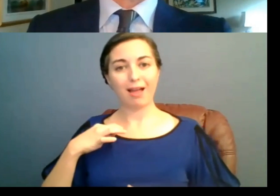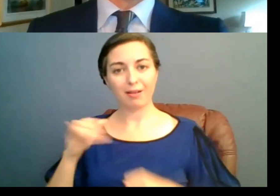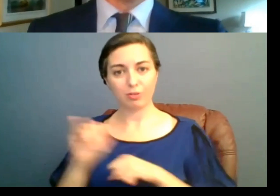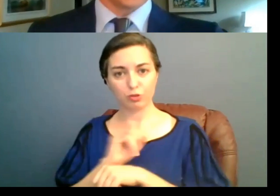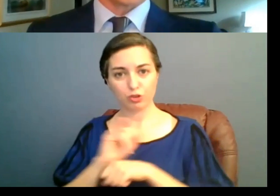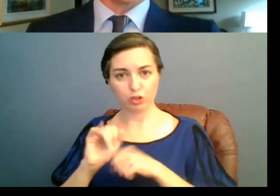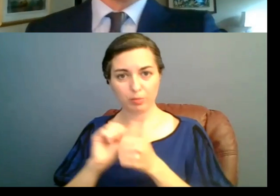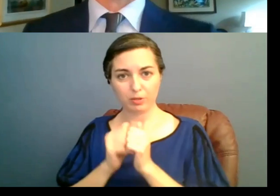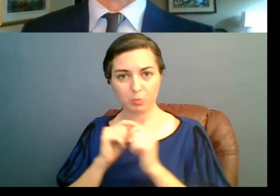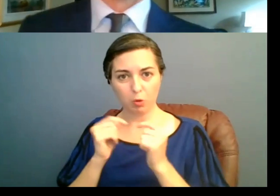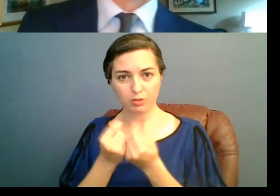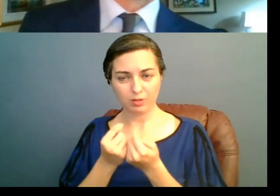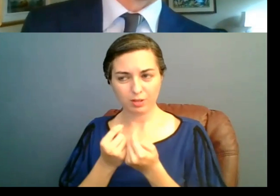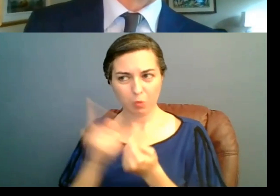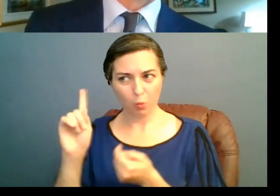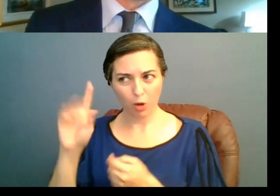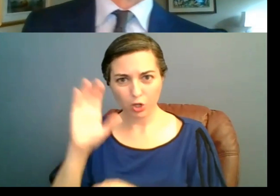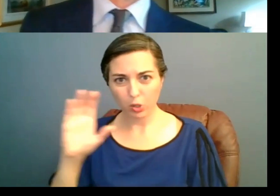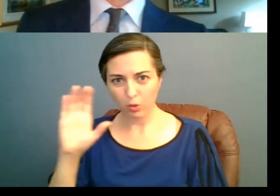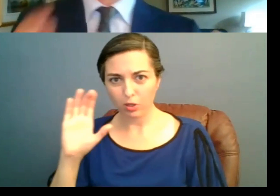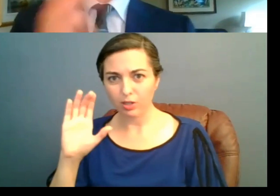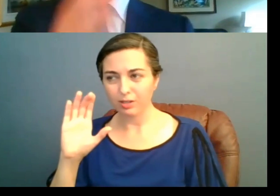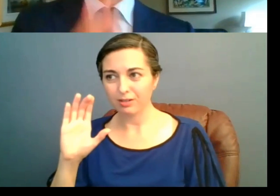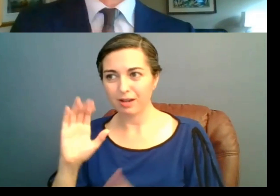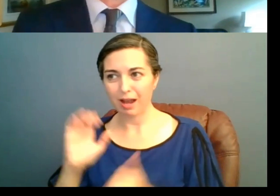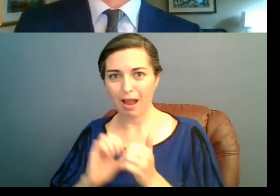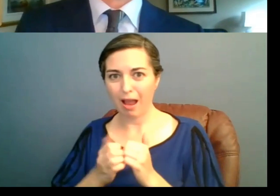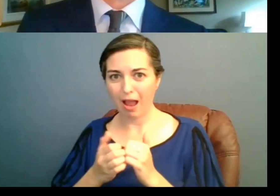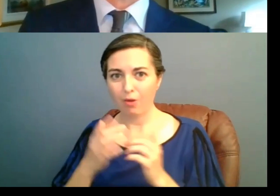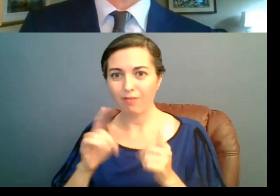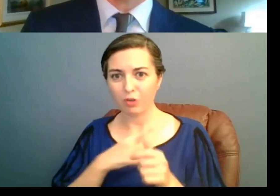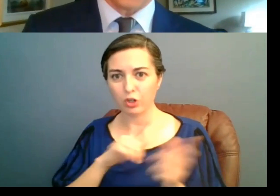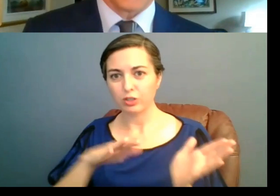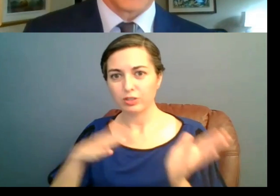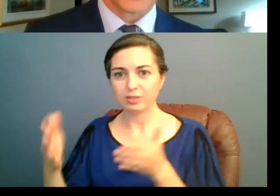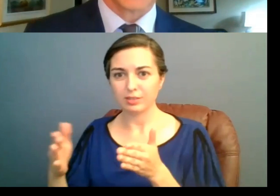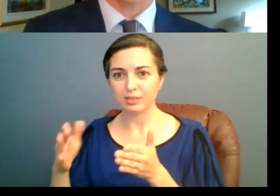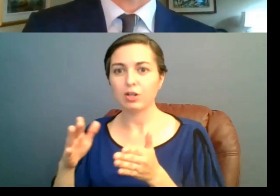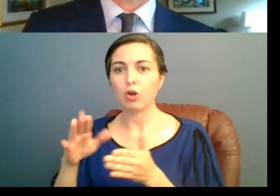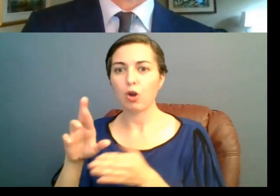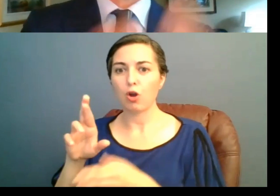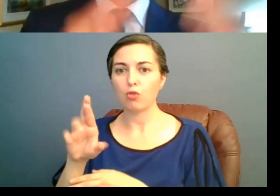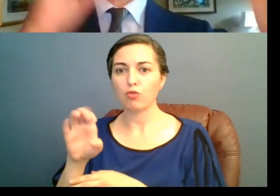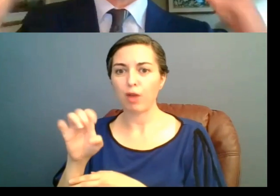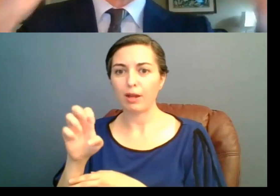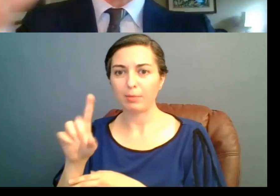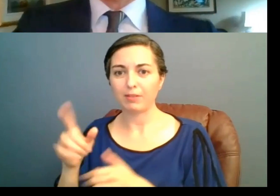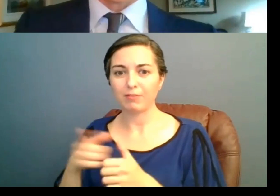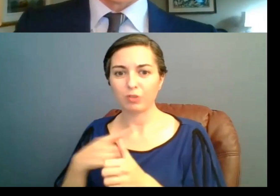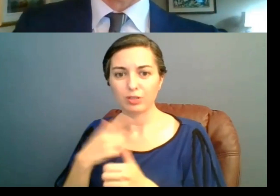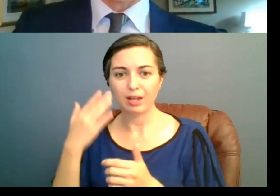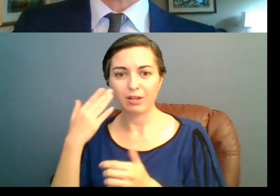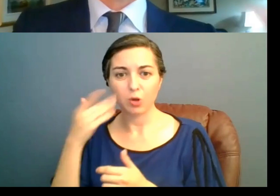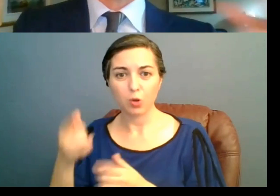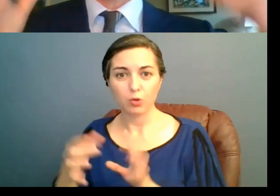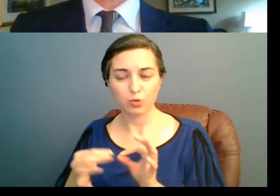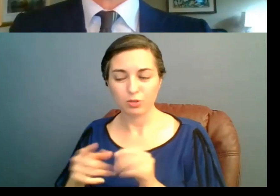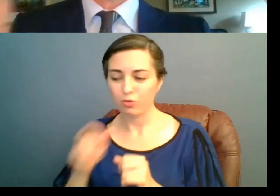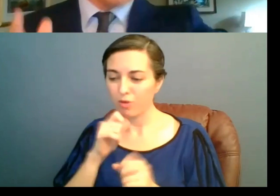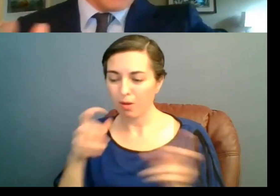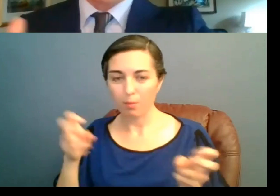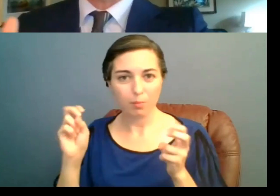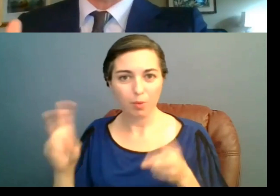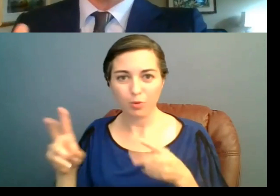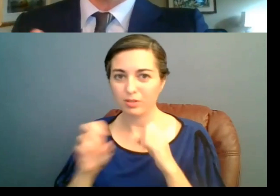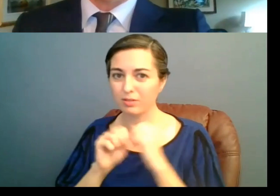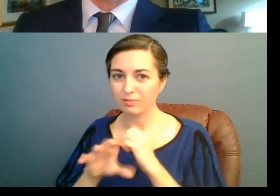know where to look? I'll go to Ms. Redmond first. Like, I know you said you're not posting yours, but maybe there are others within the organization, or just